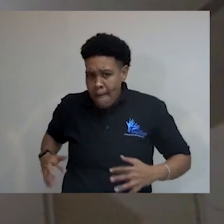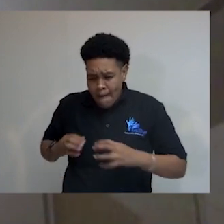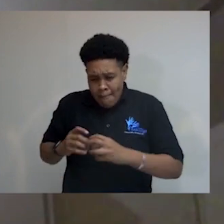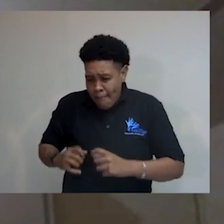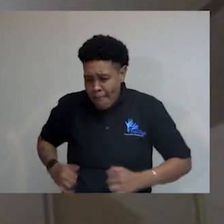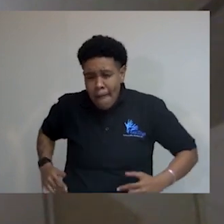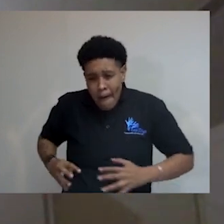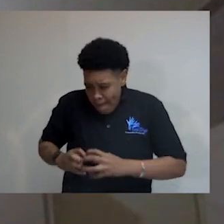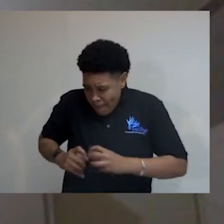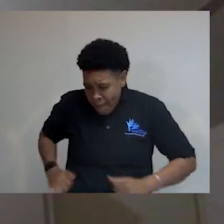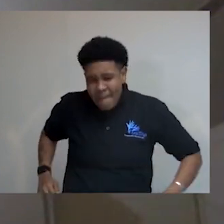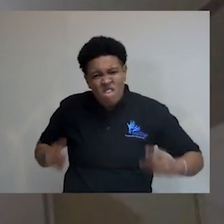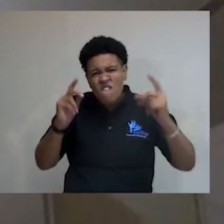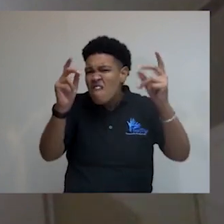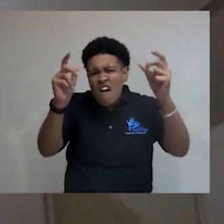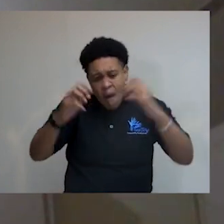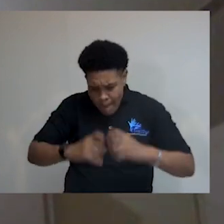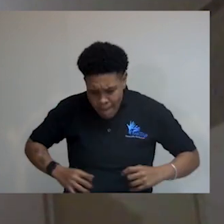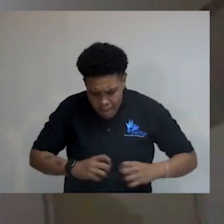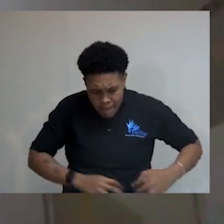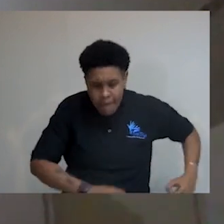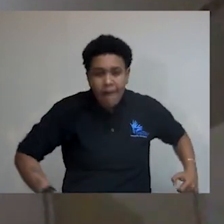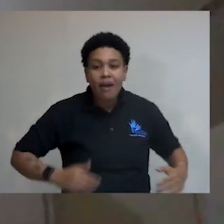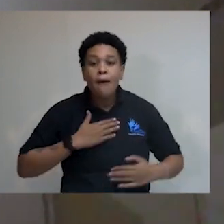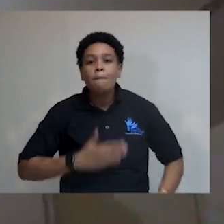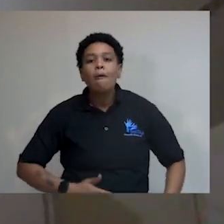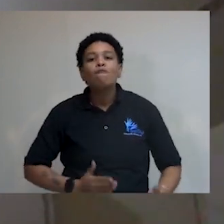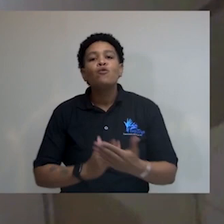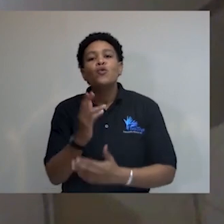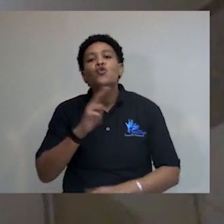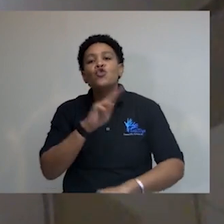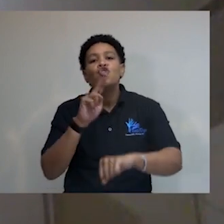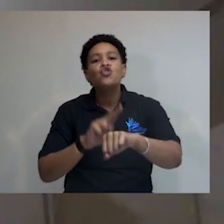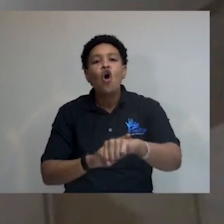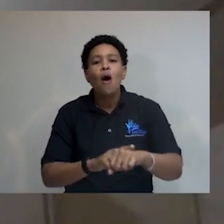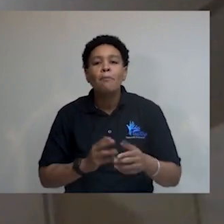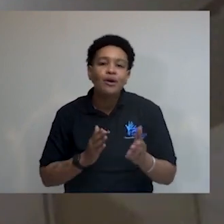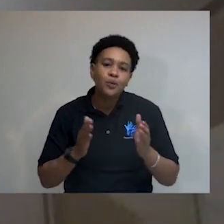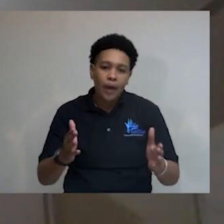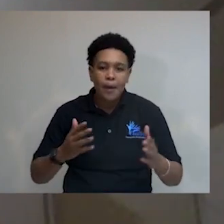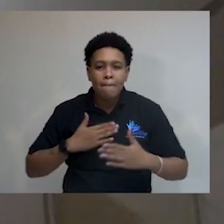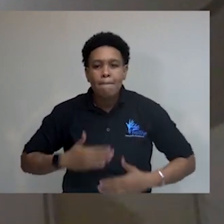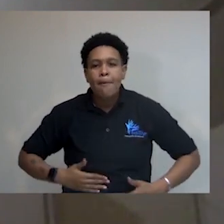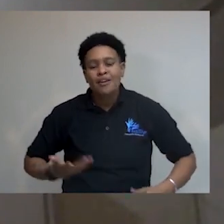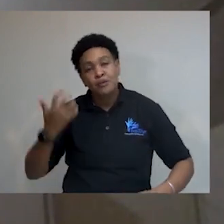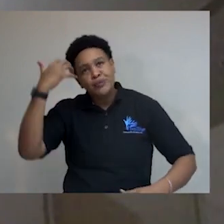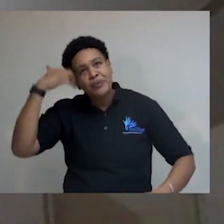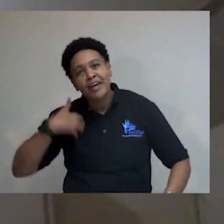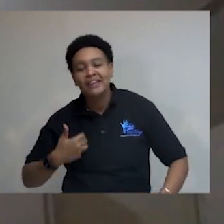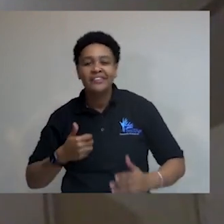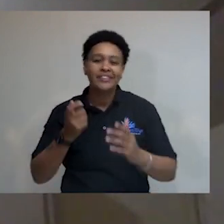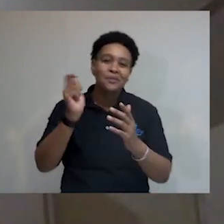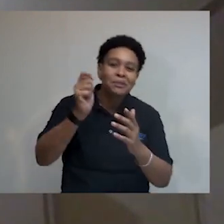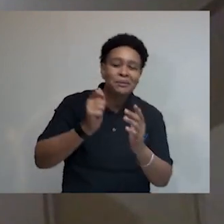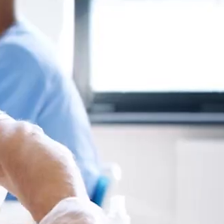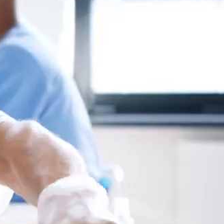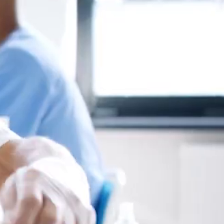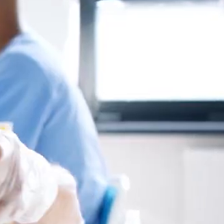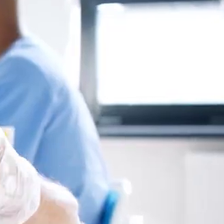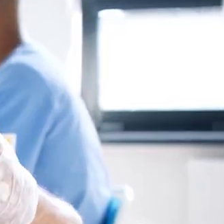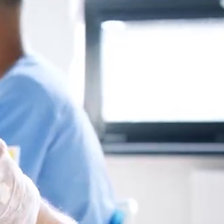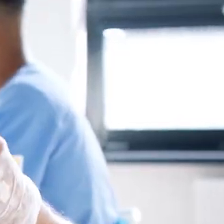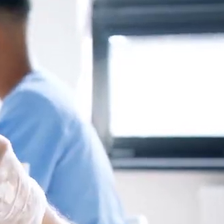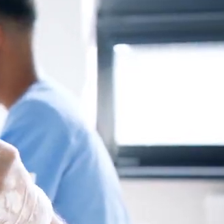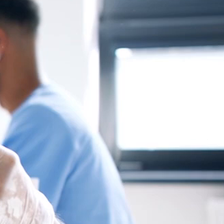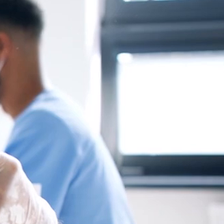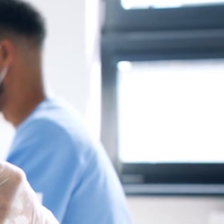and removed by the body through normal methods. Now, how do we know it is safe?